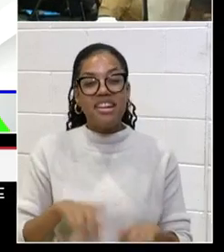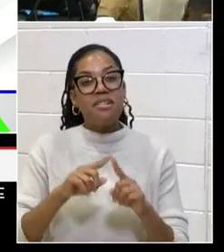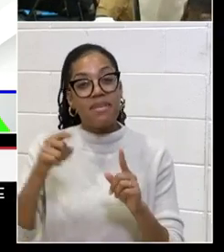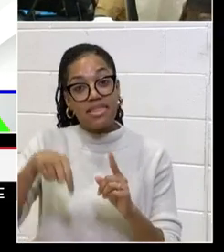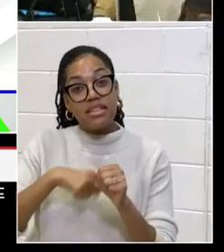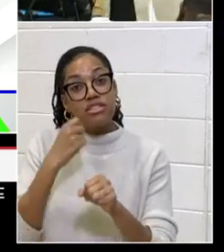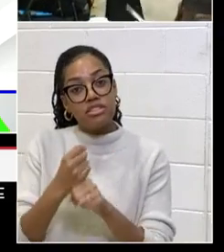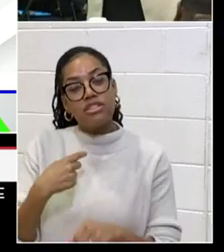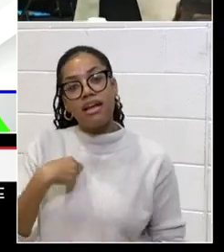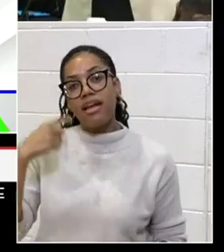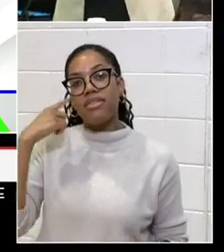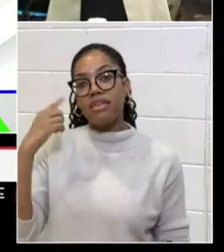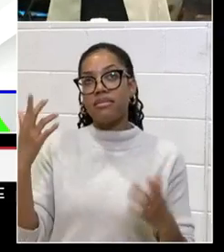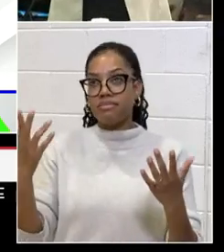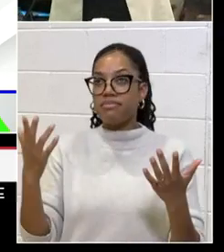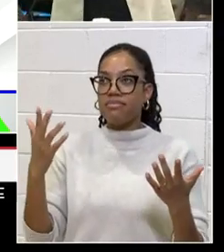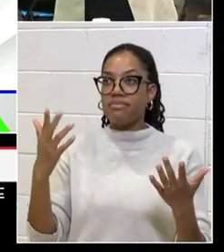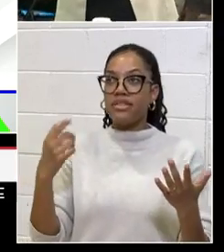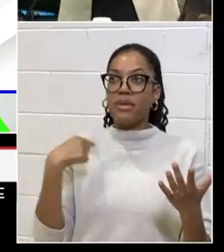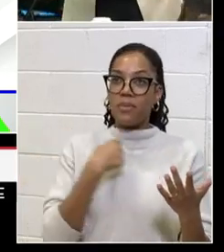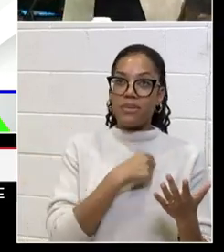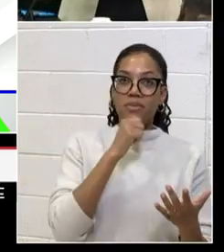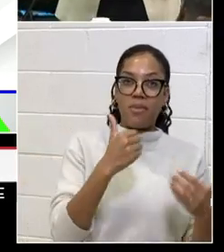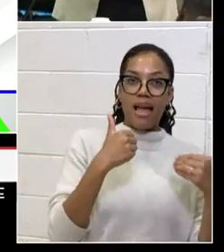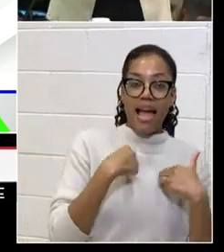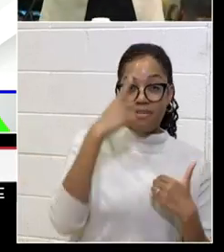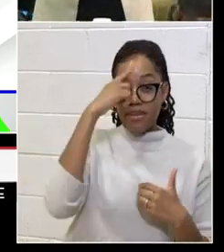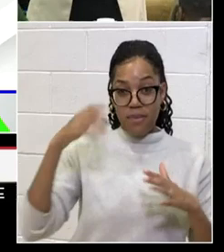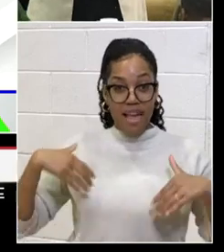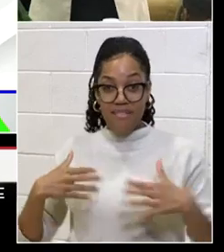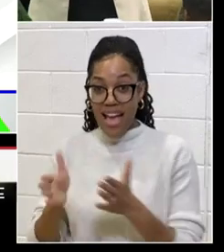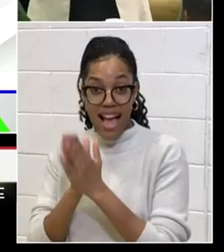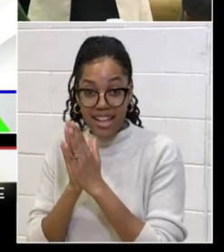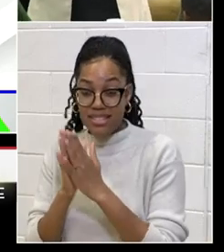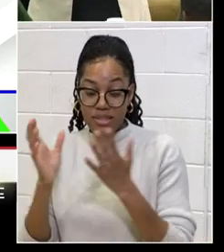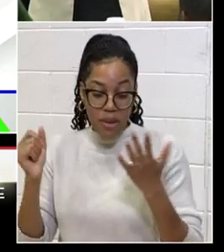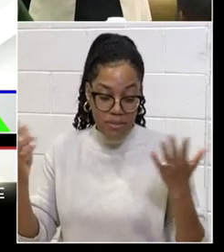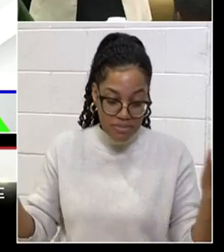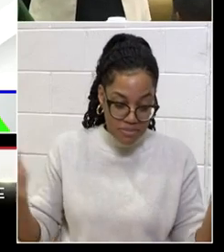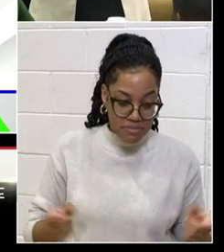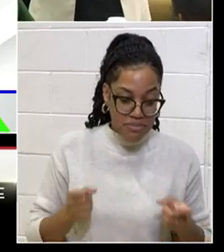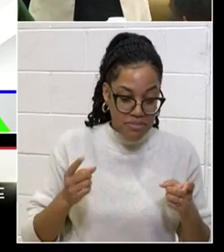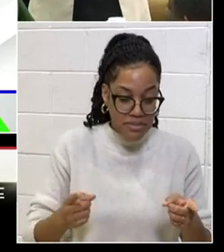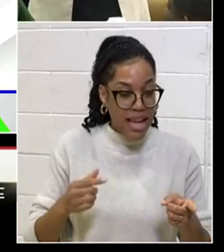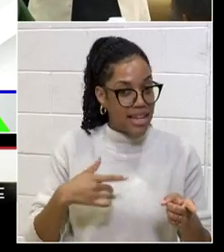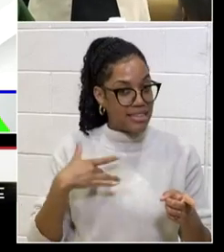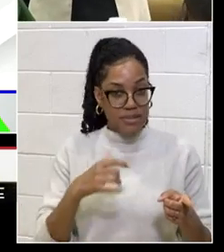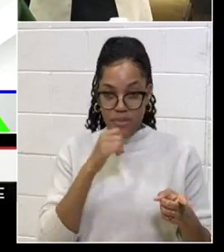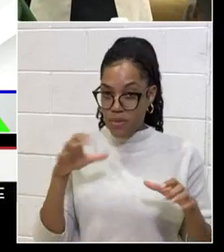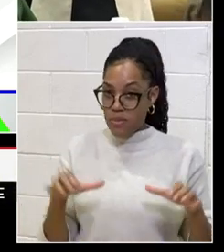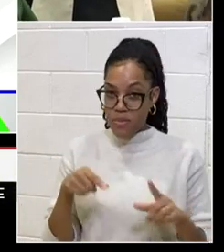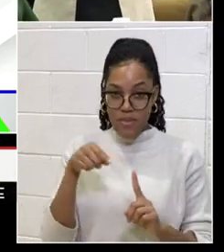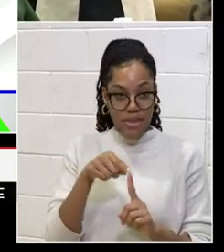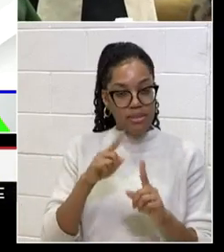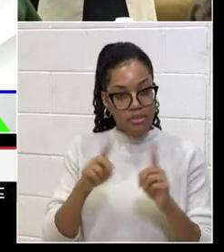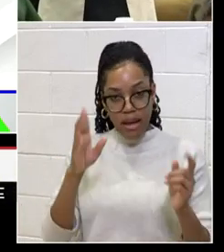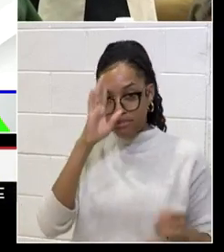faith tradition, it says you have not because you ask not. So I don't usually do this, but I'm going to ask specifically,